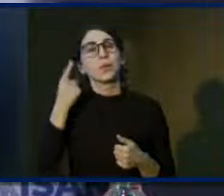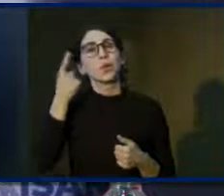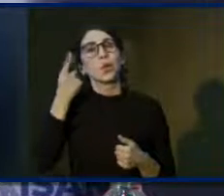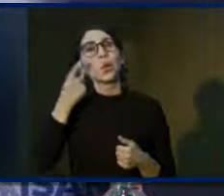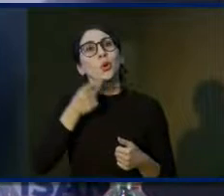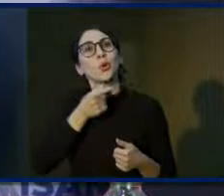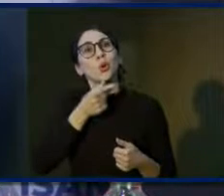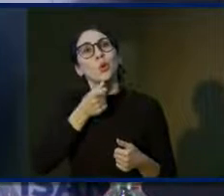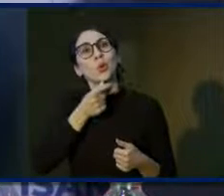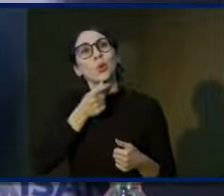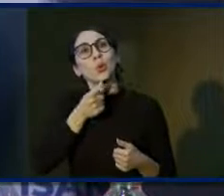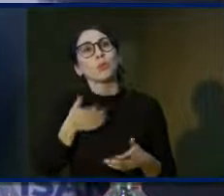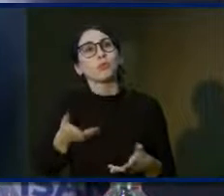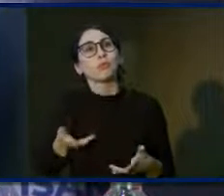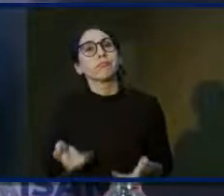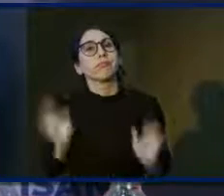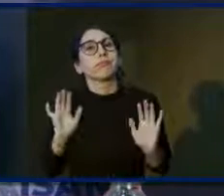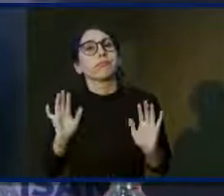the baton?